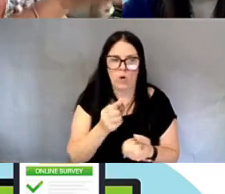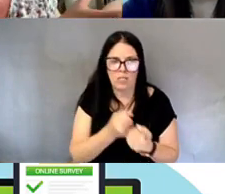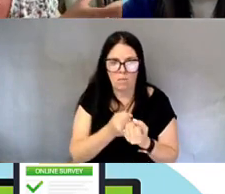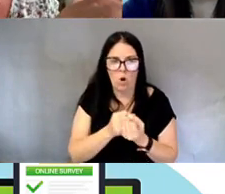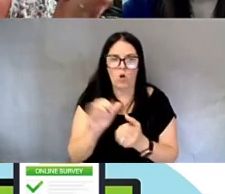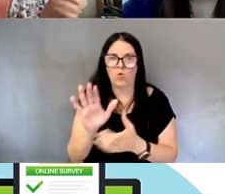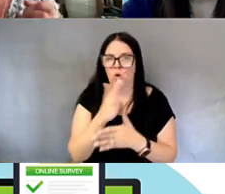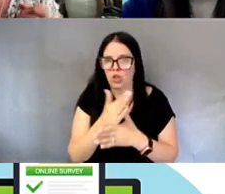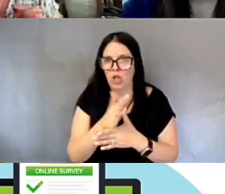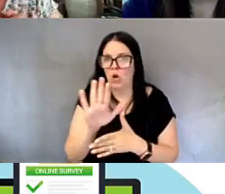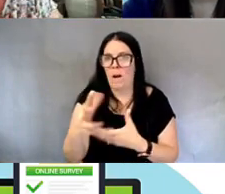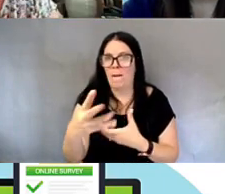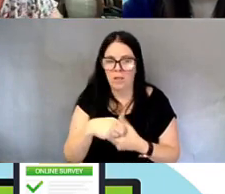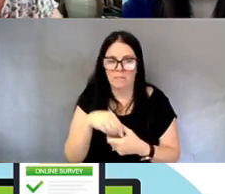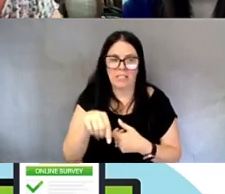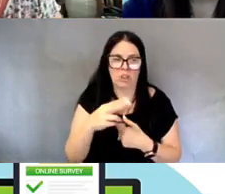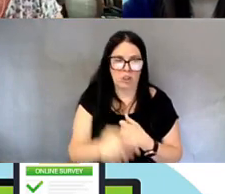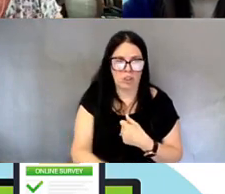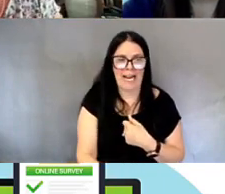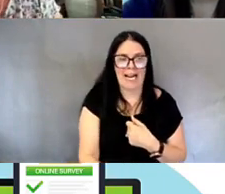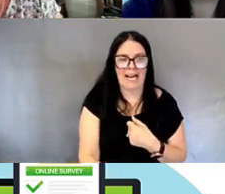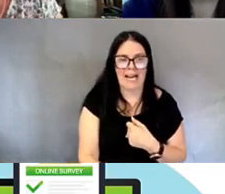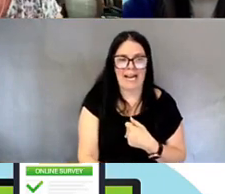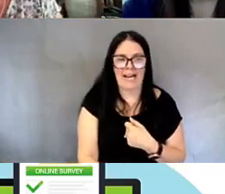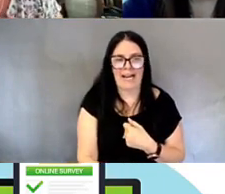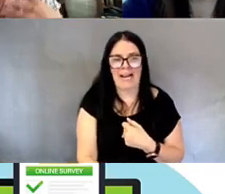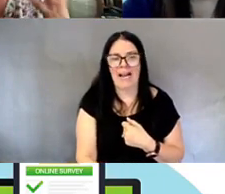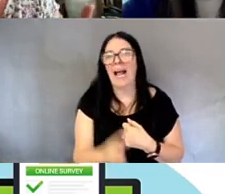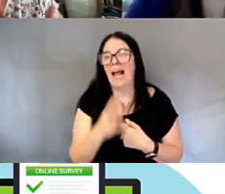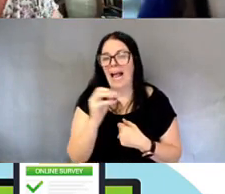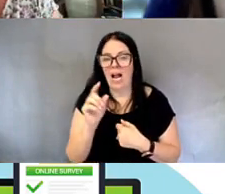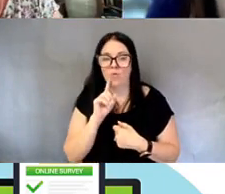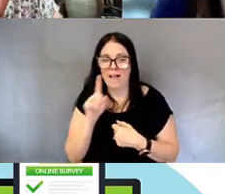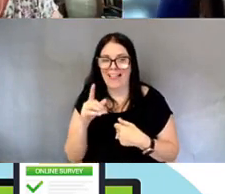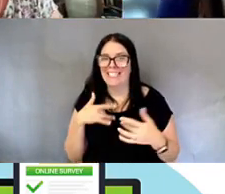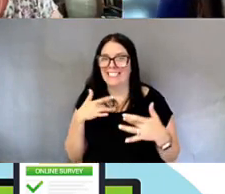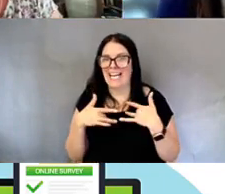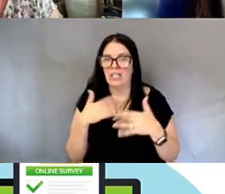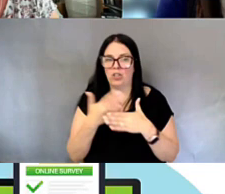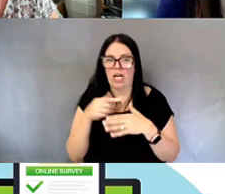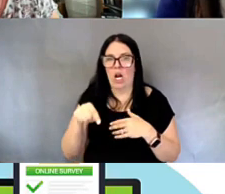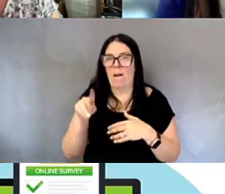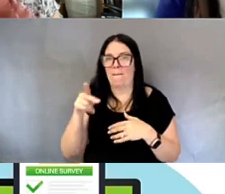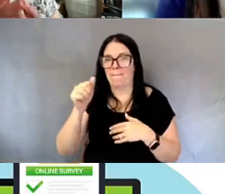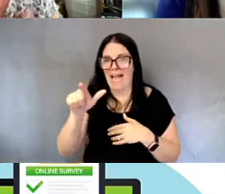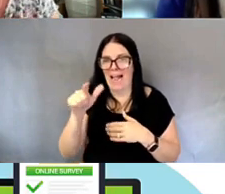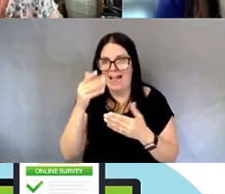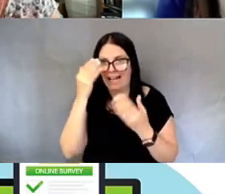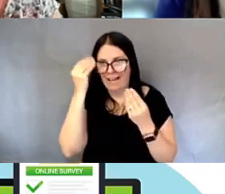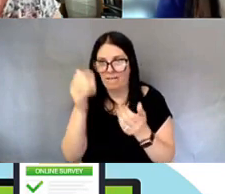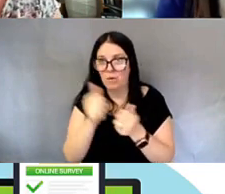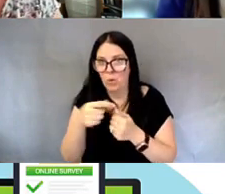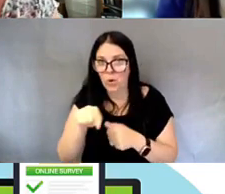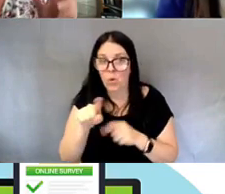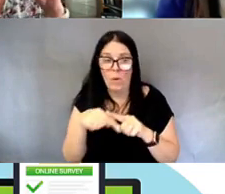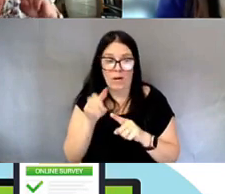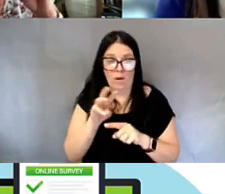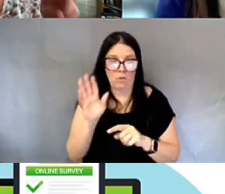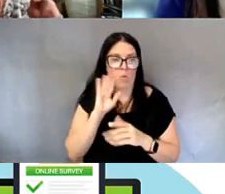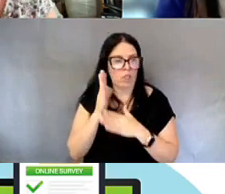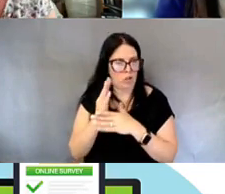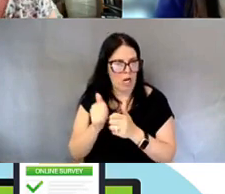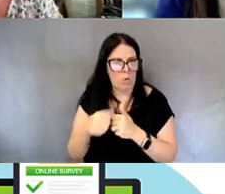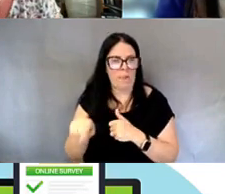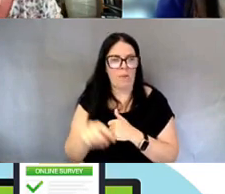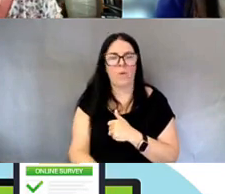your participation in the chat. And we are really excited to share the PAL resources with you and the website when it's available. There are